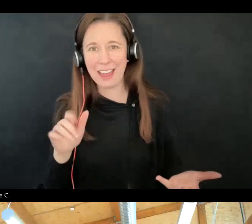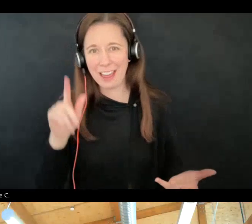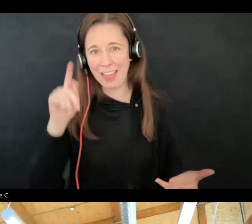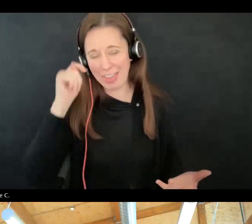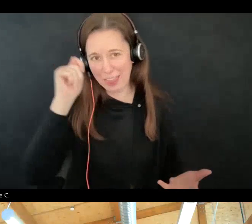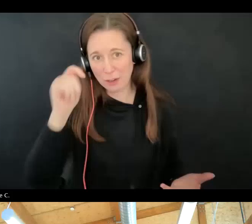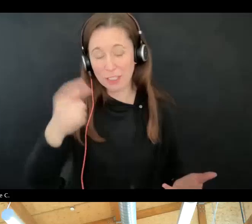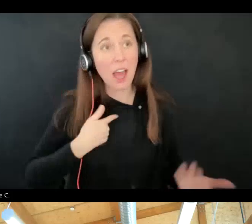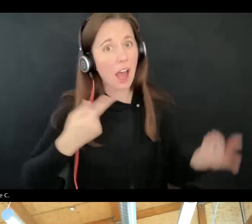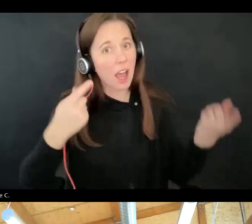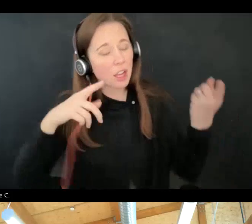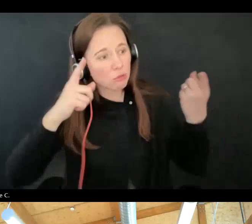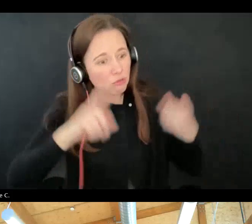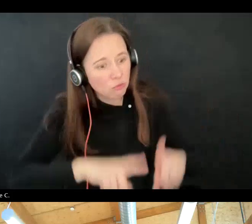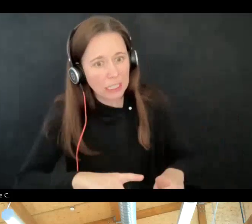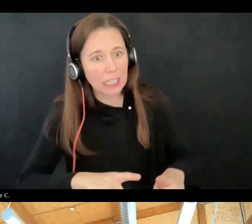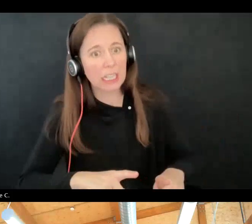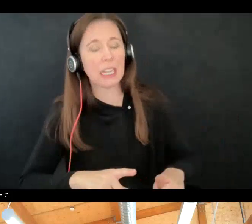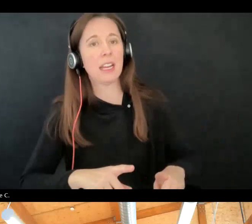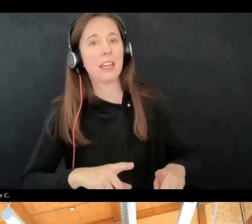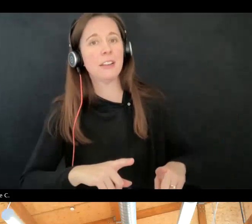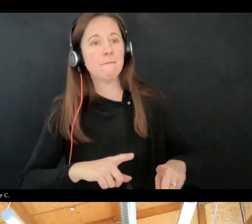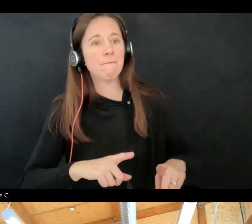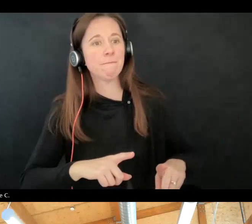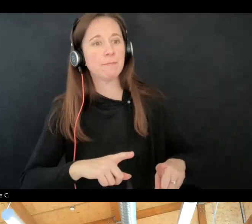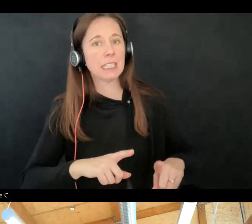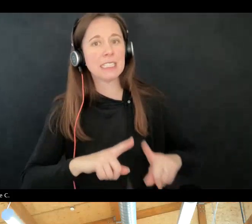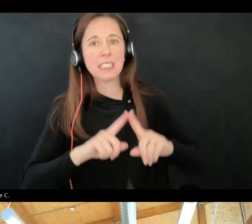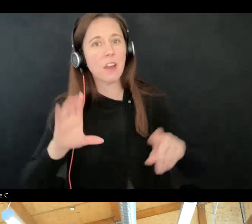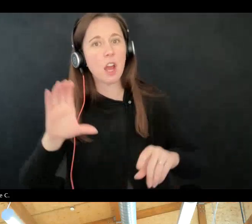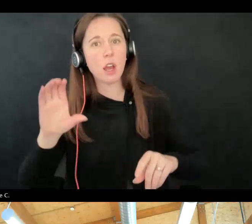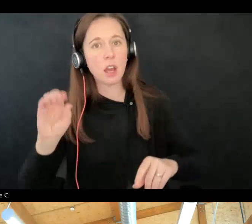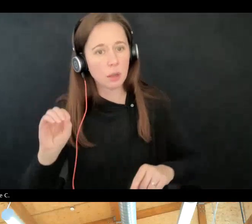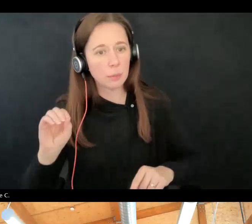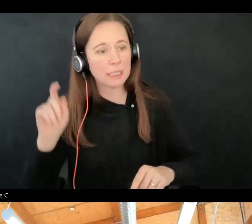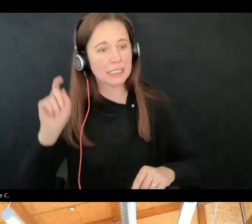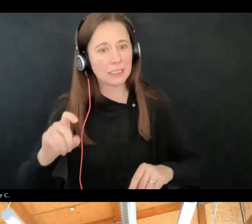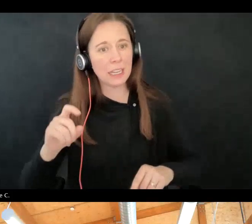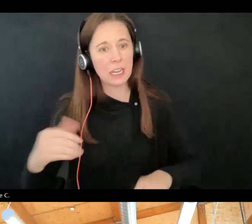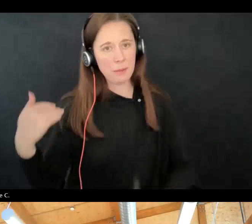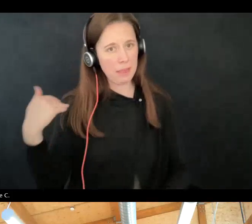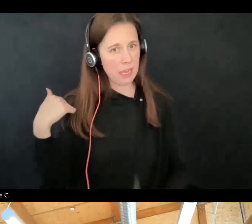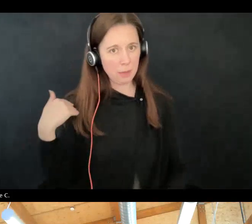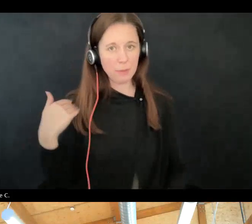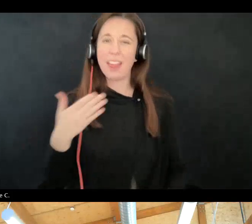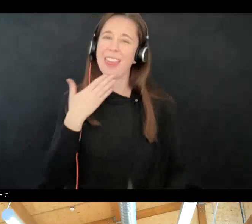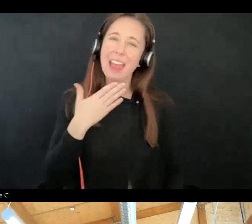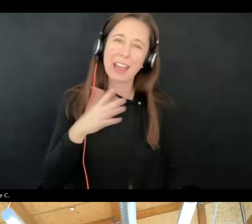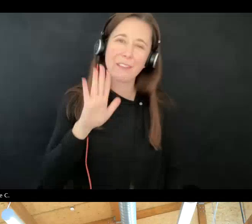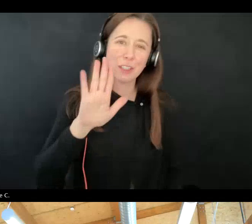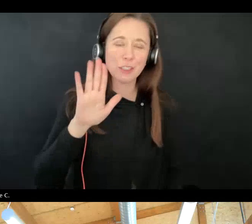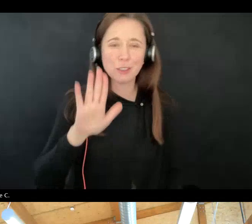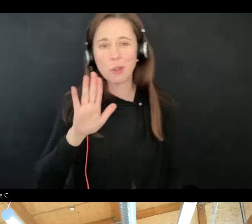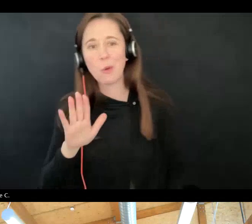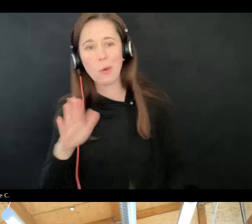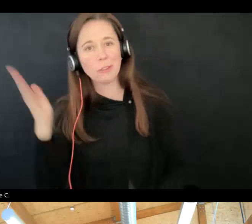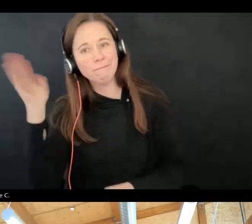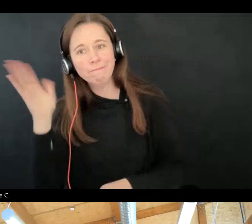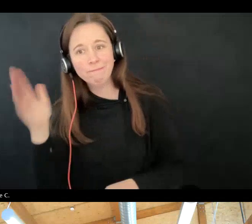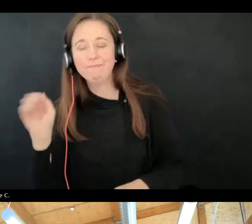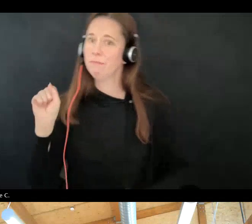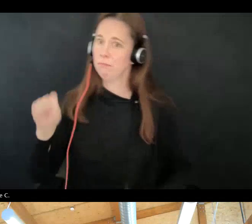agree wholeheartedly with you, especially with some of the corporate sponsors. So yes, thank you for your opinion on that. Yeah, and so many of the